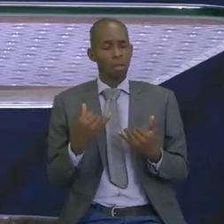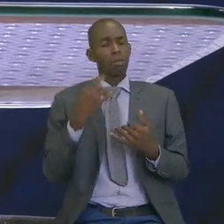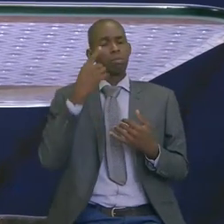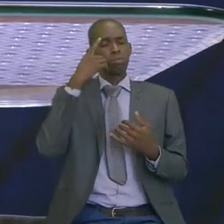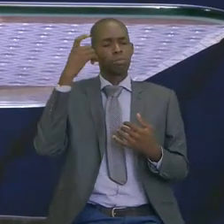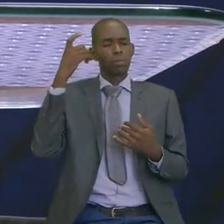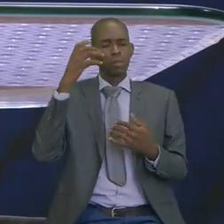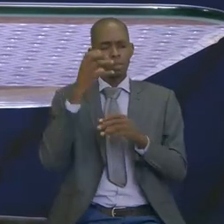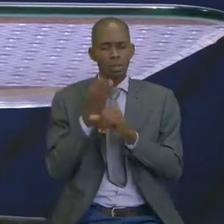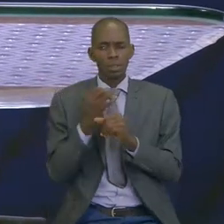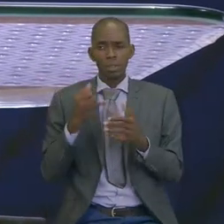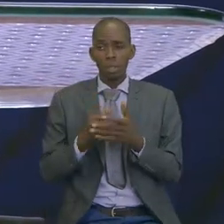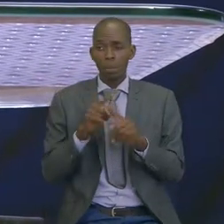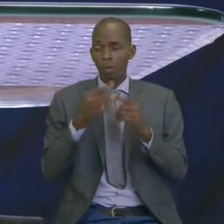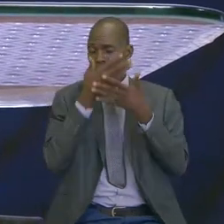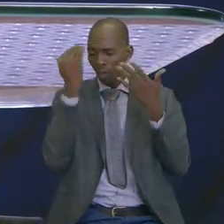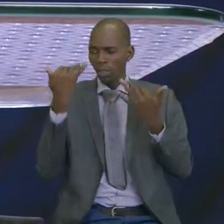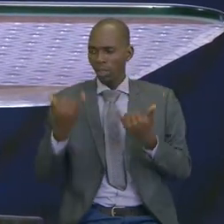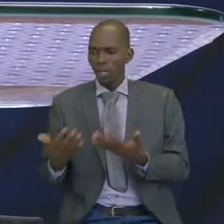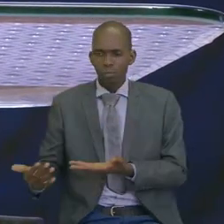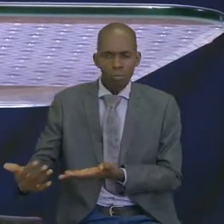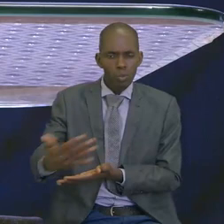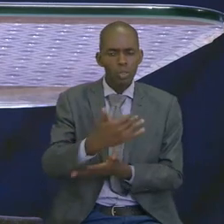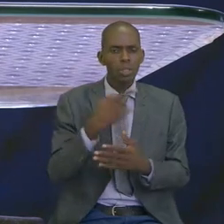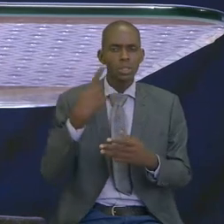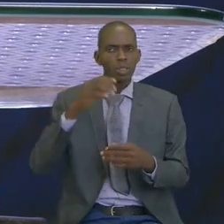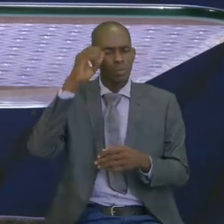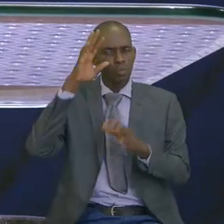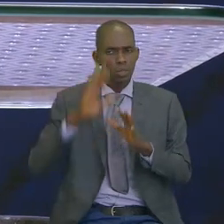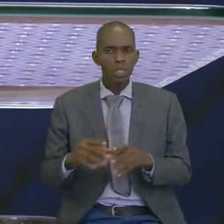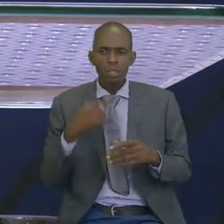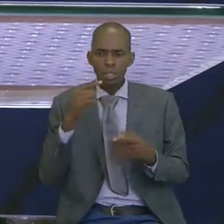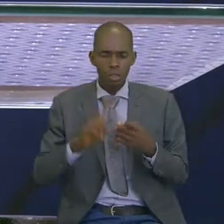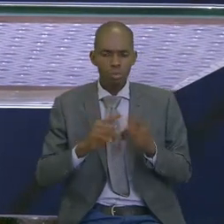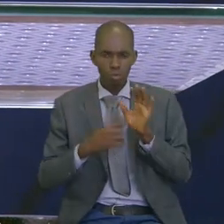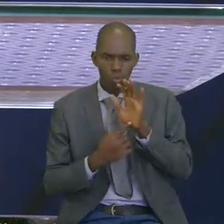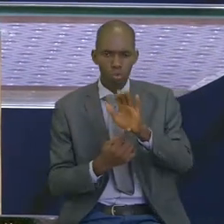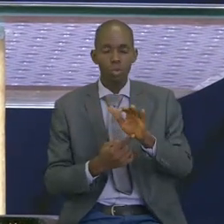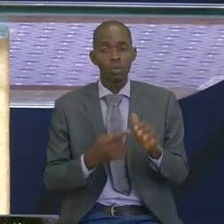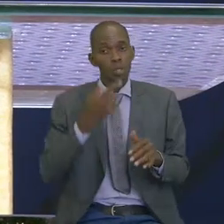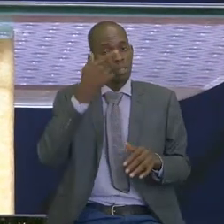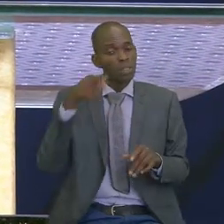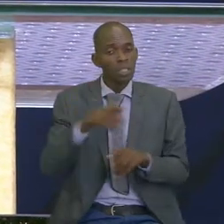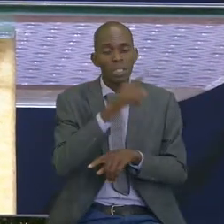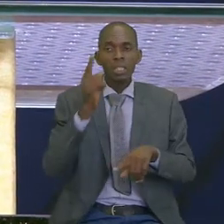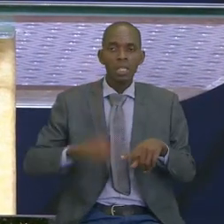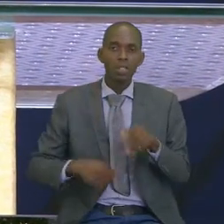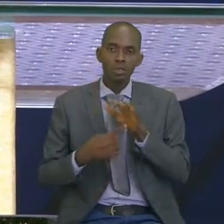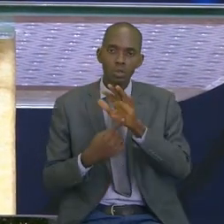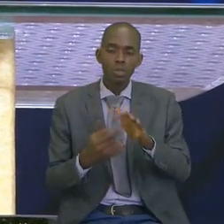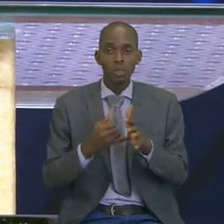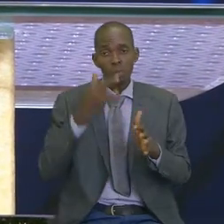people to interpret for him. They could not, because the children of the devil cannot interpret